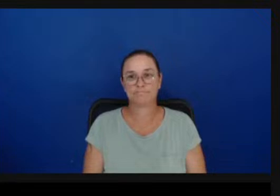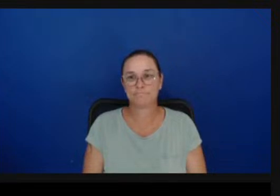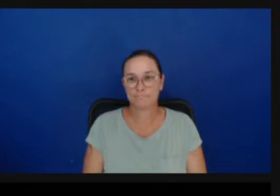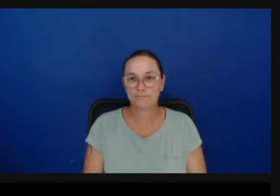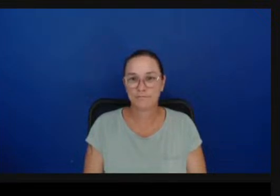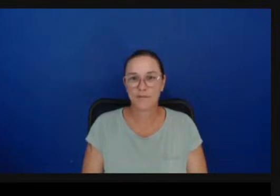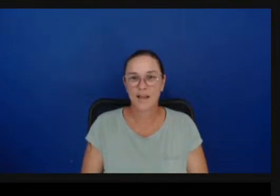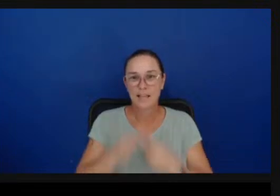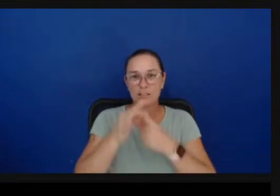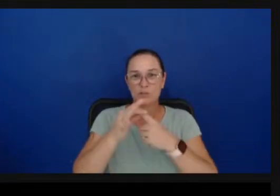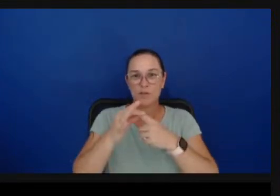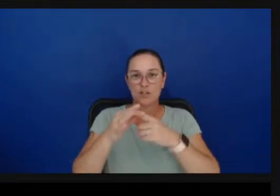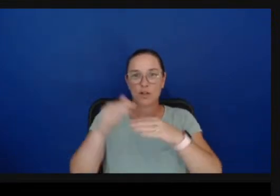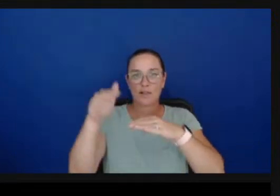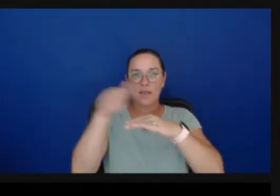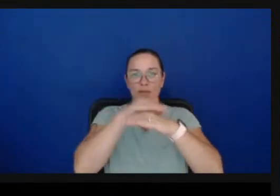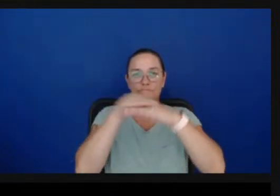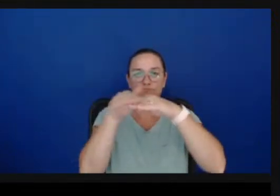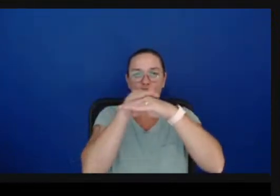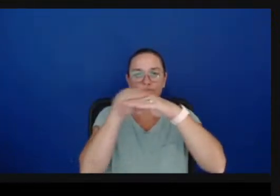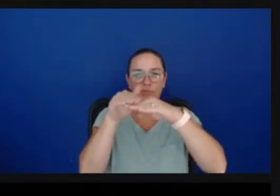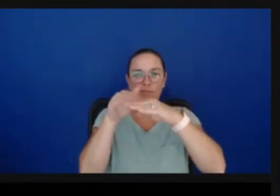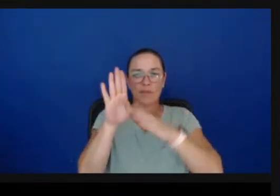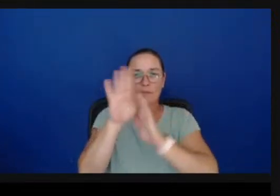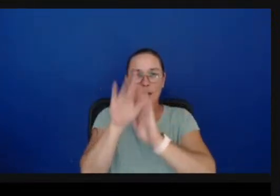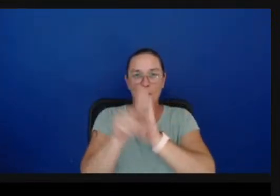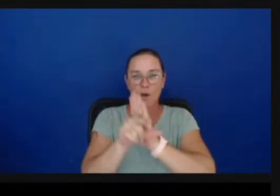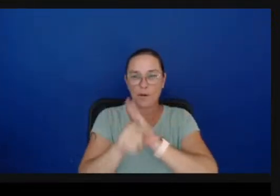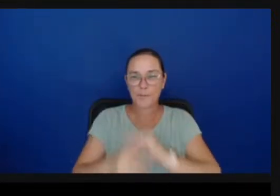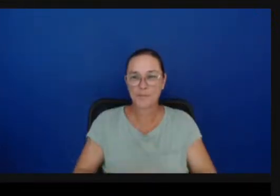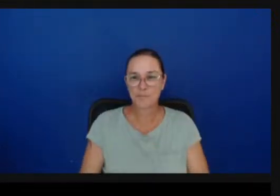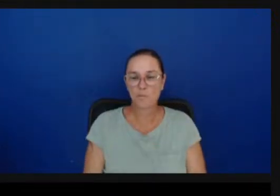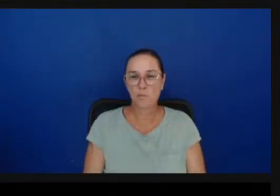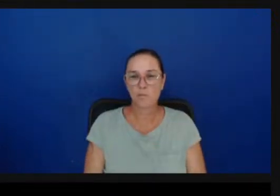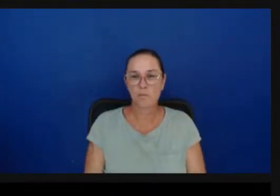especially above the crater wall there in the background. And it's